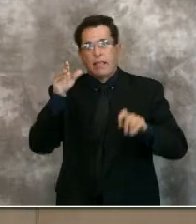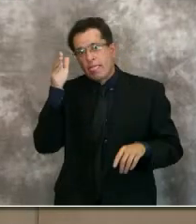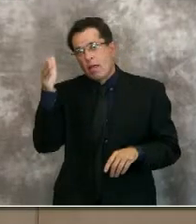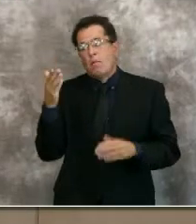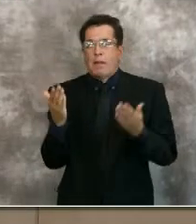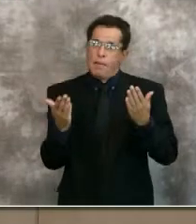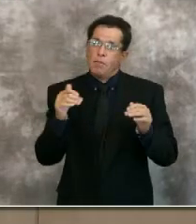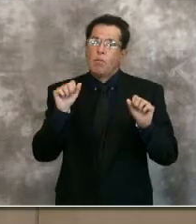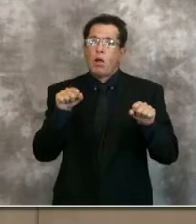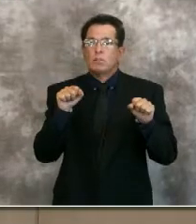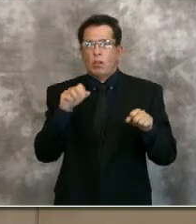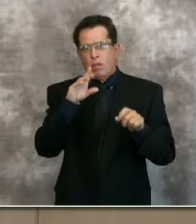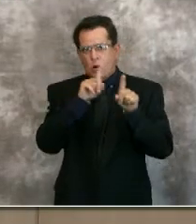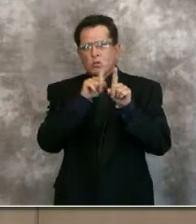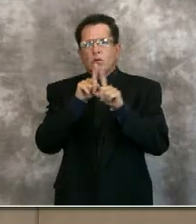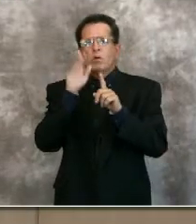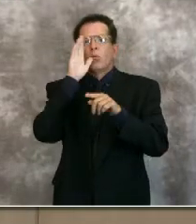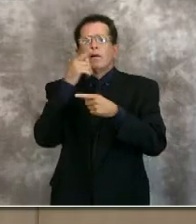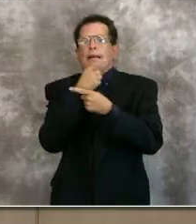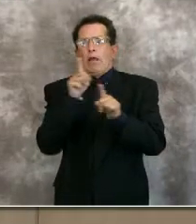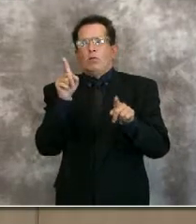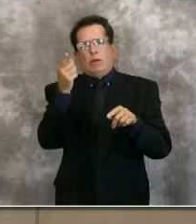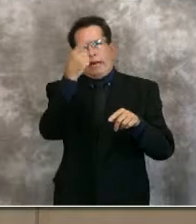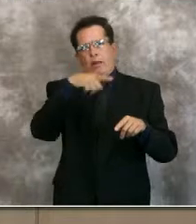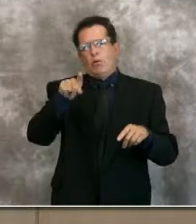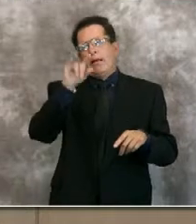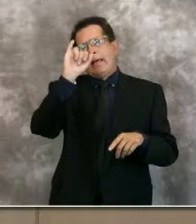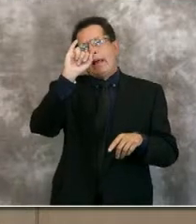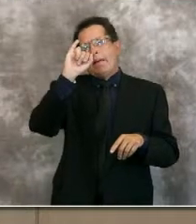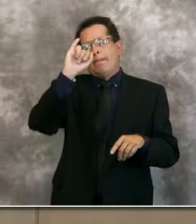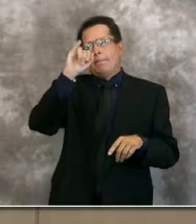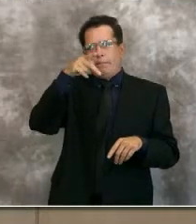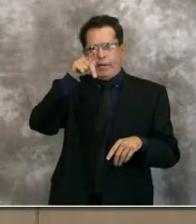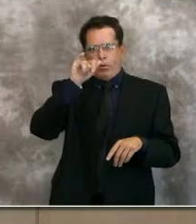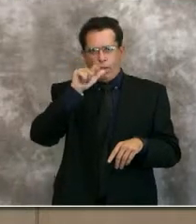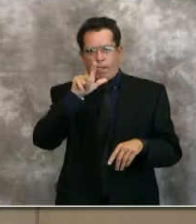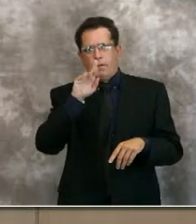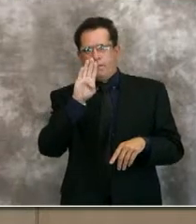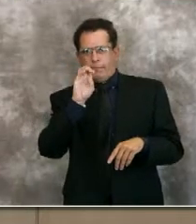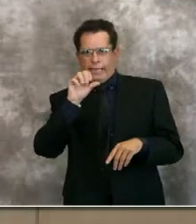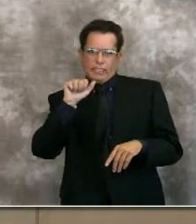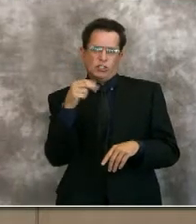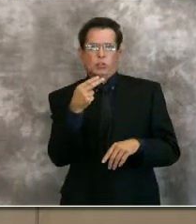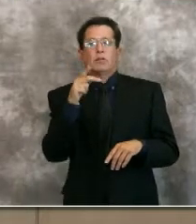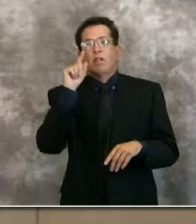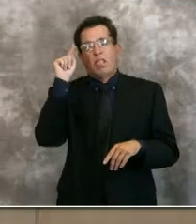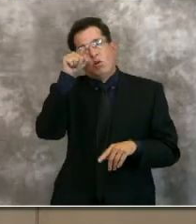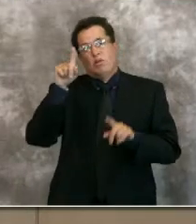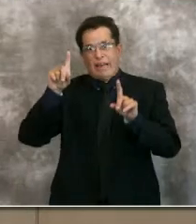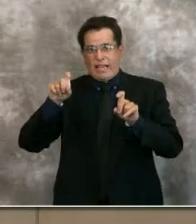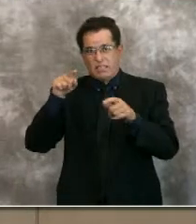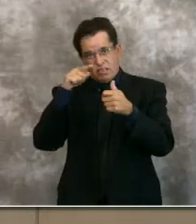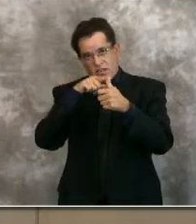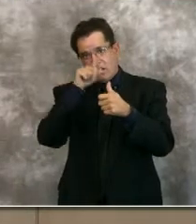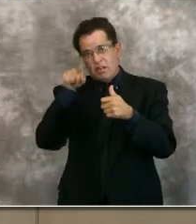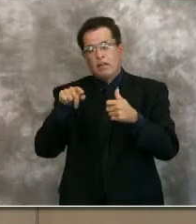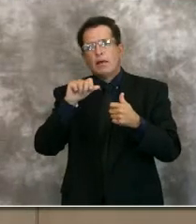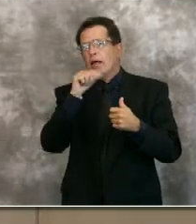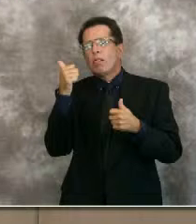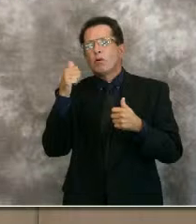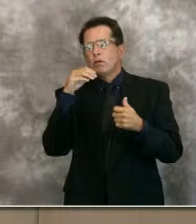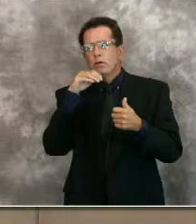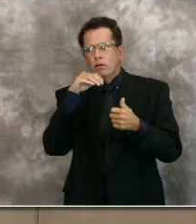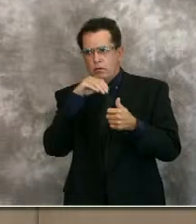up most recently, we'll be announcing next week, will be Imperial Beach as a testing site, and a second site is in the Nestor